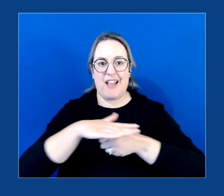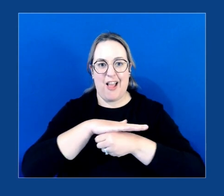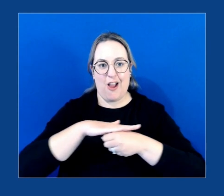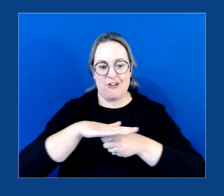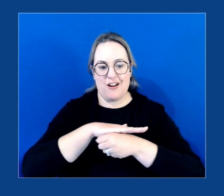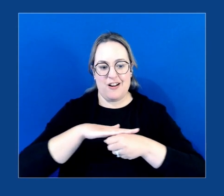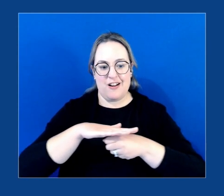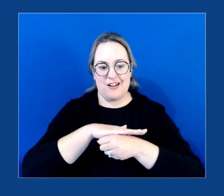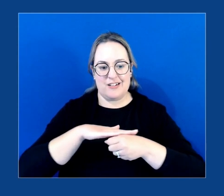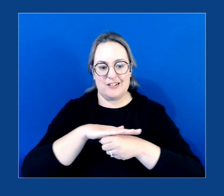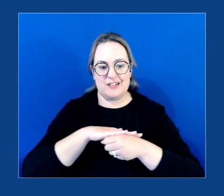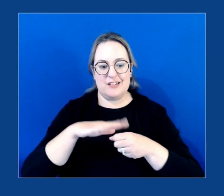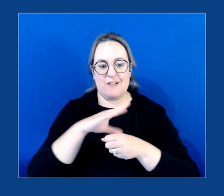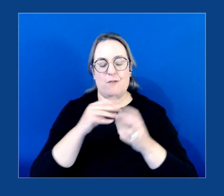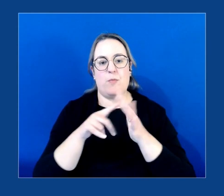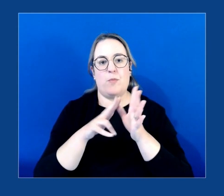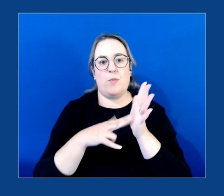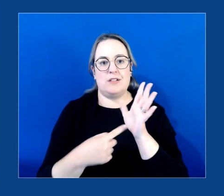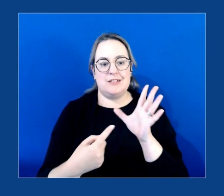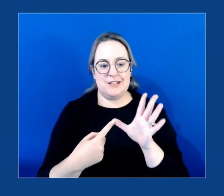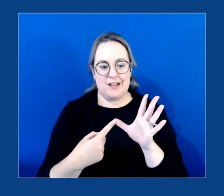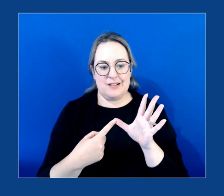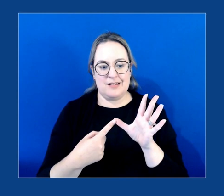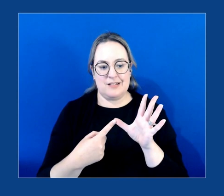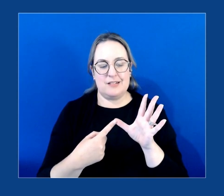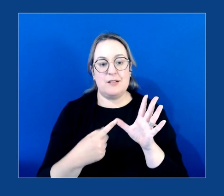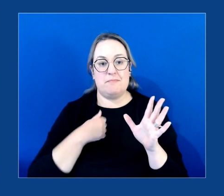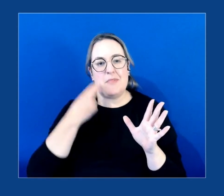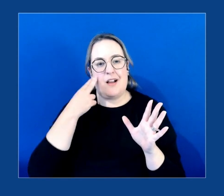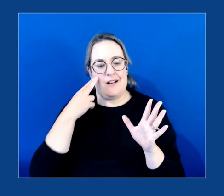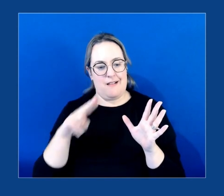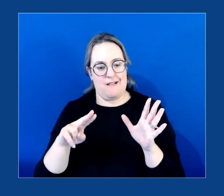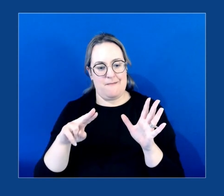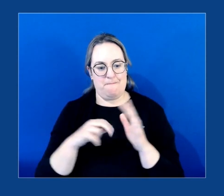Pawu is a name, but my name is Wanta Kambajinba.